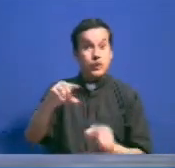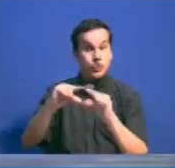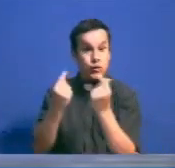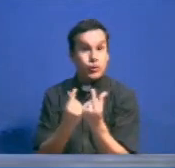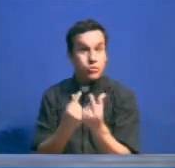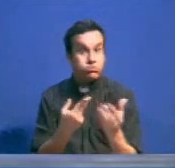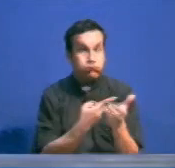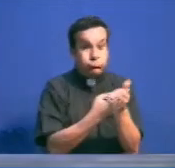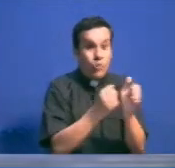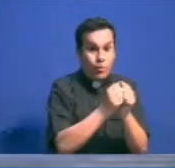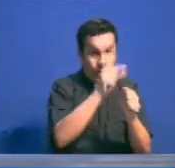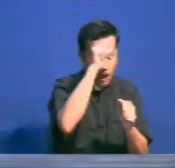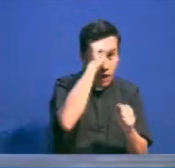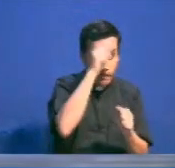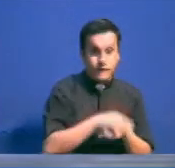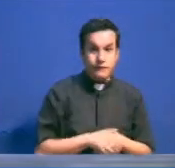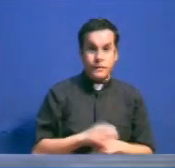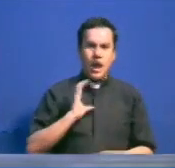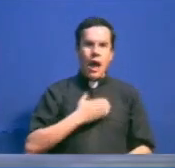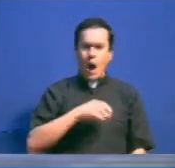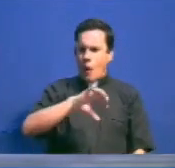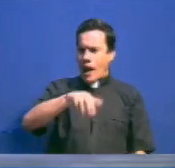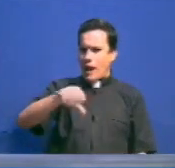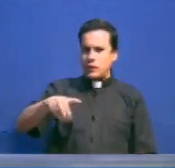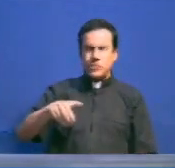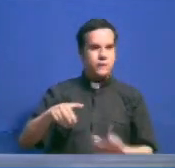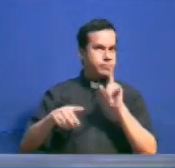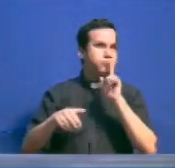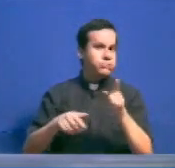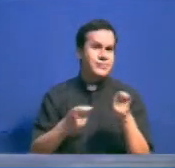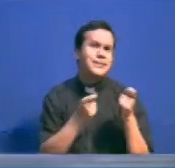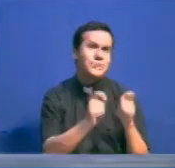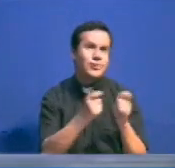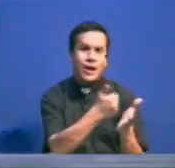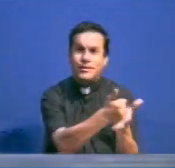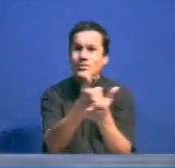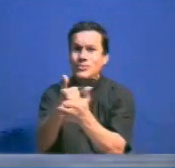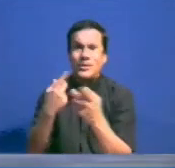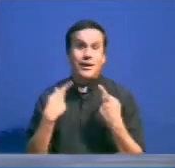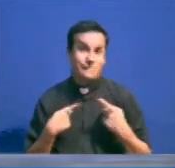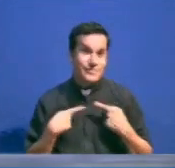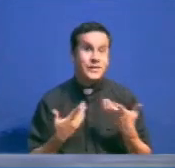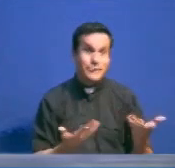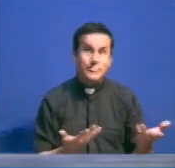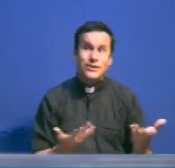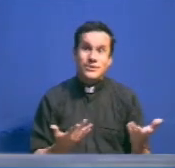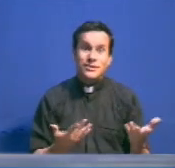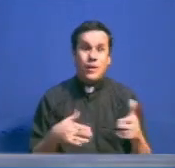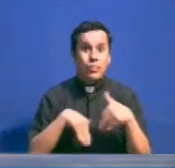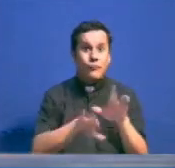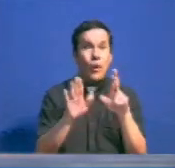doing. Our counties are trying, be present, follow the